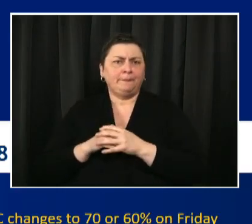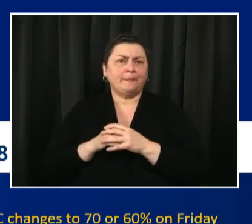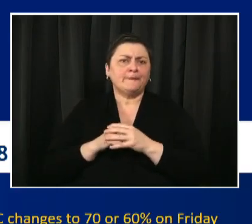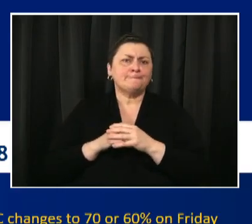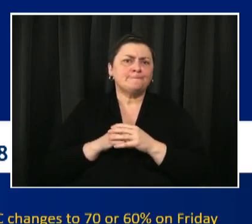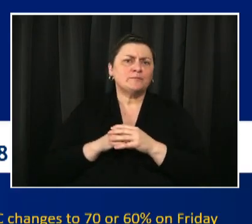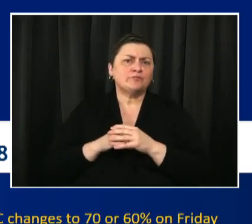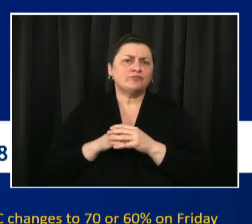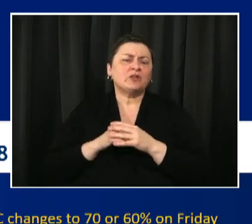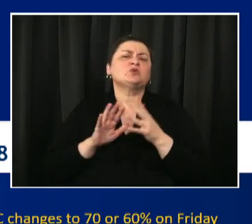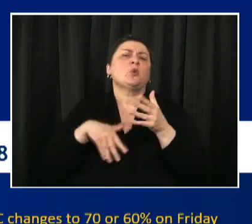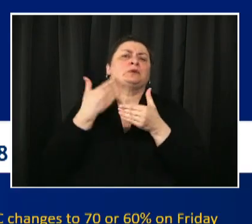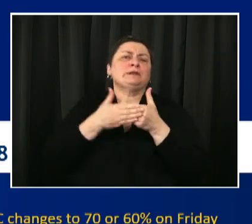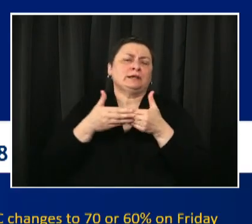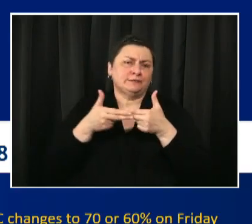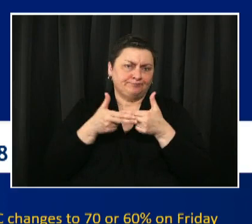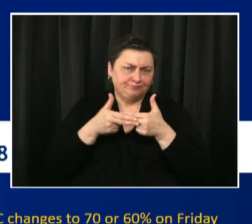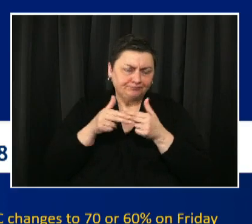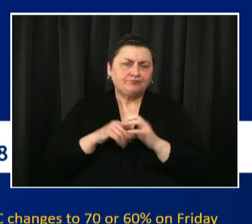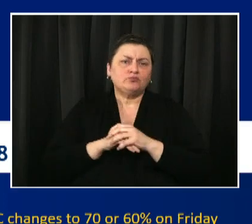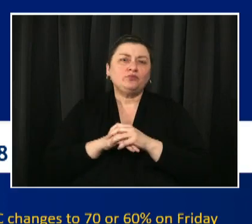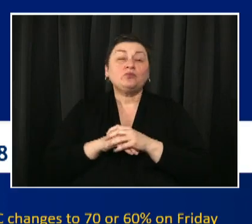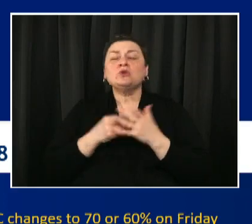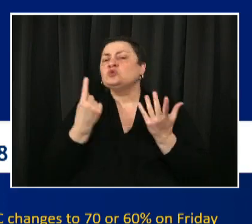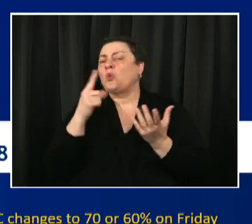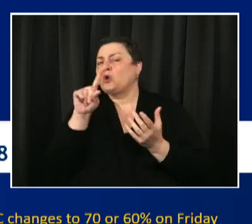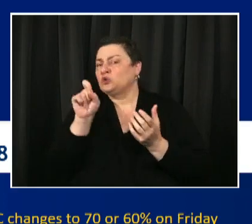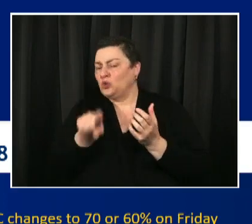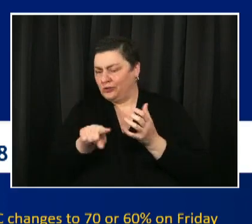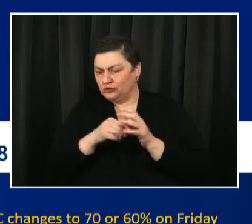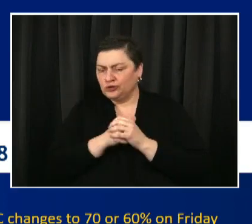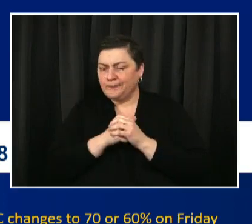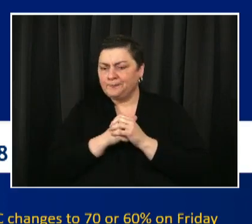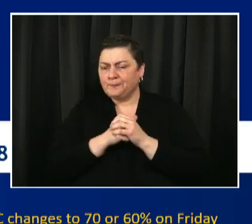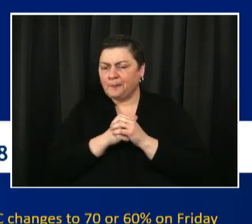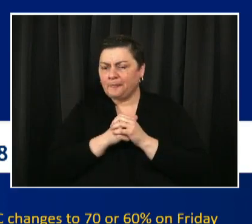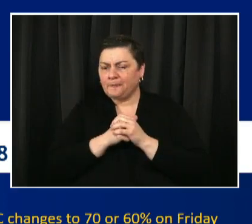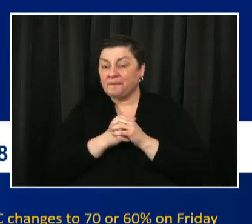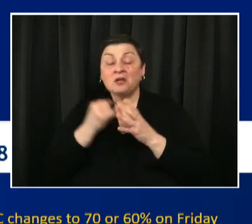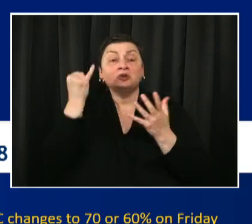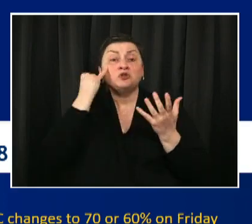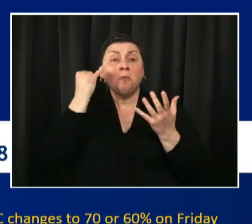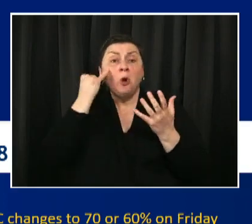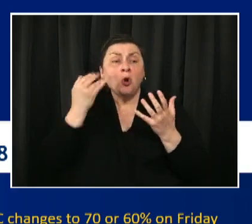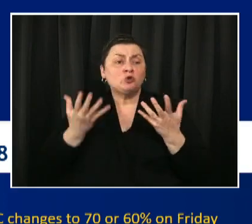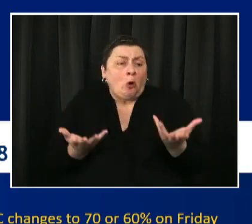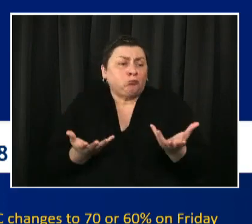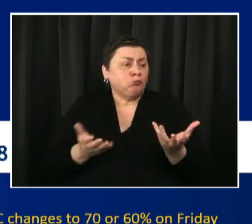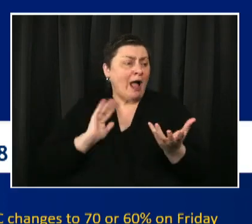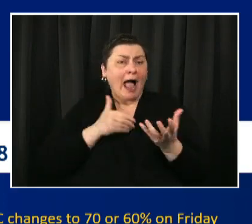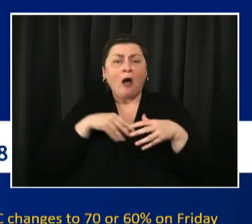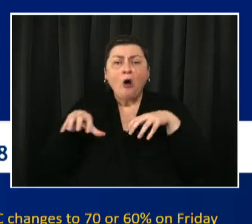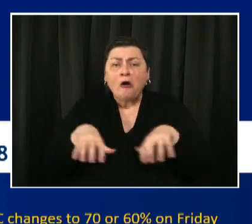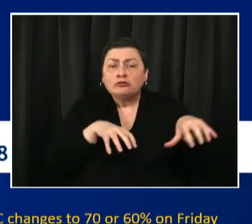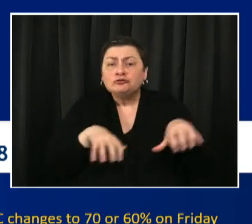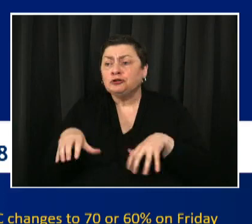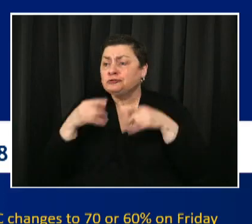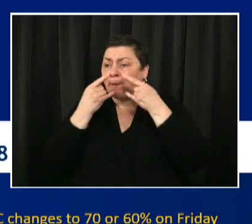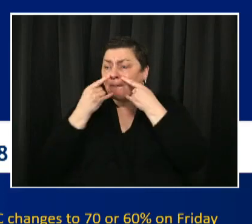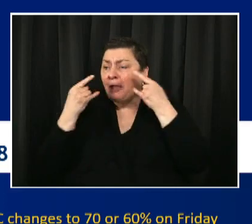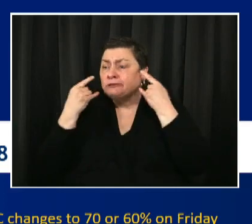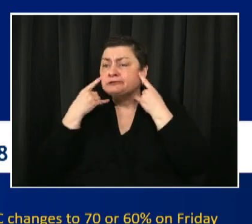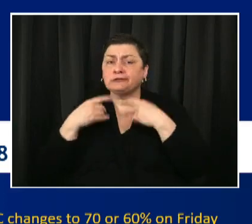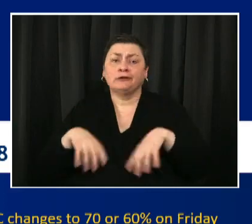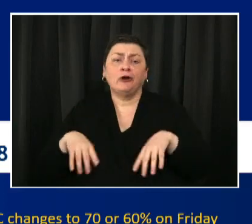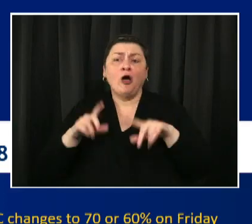So one question that is important is if measures were to change, our behavior would change as of